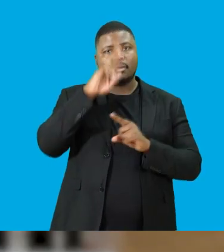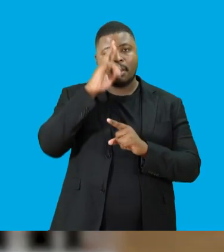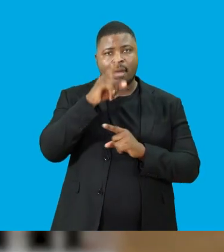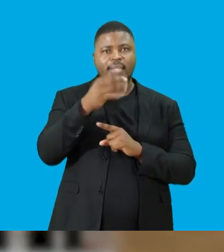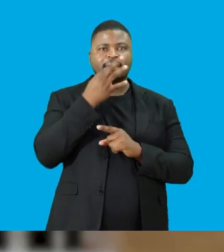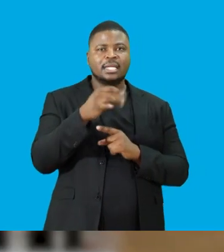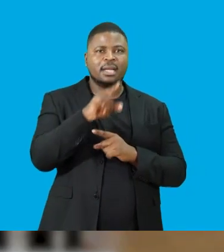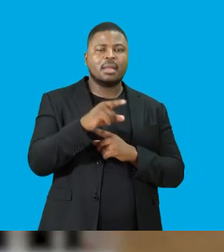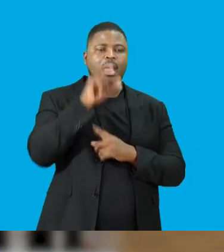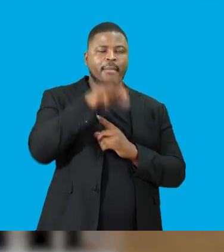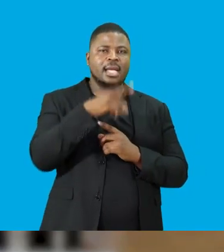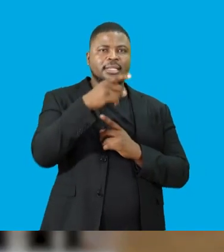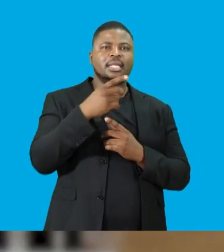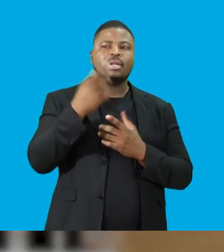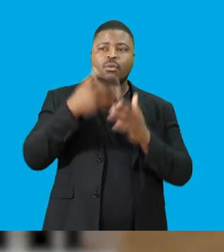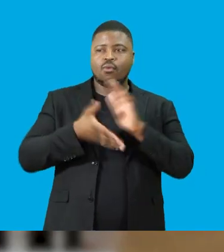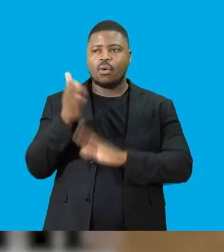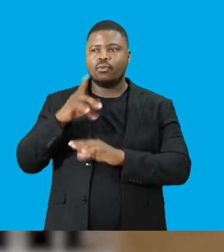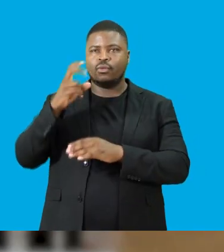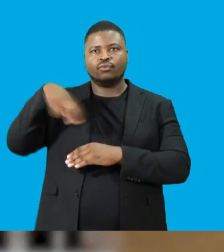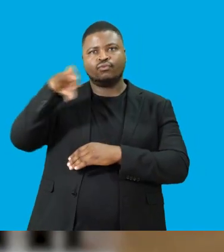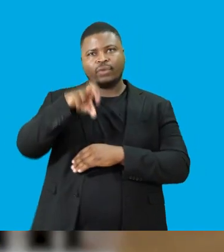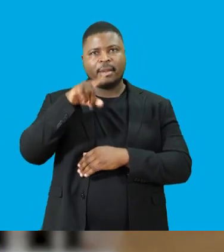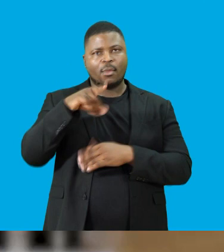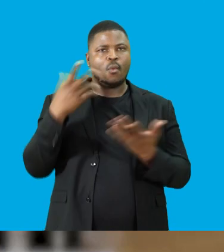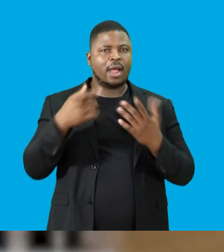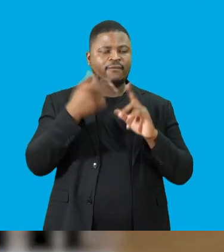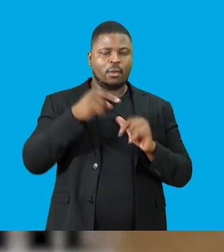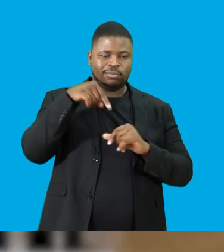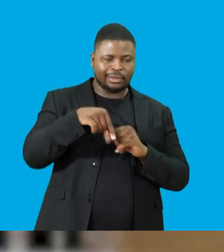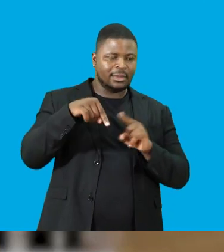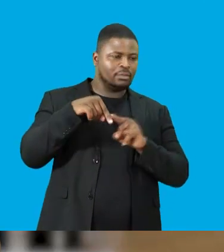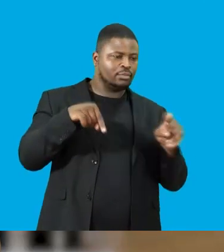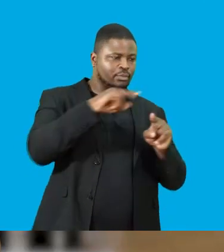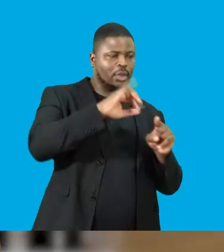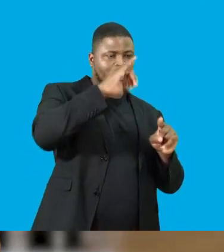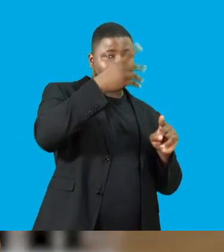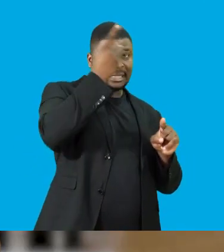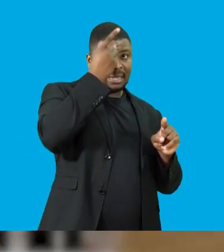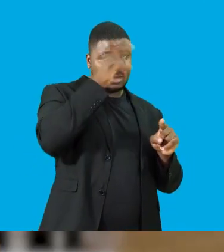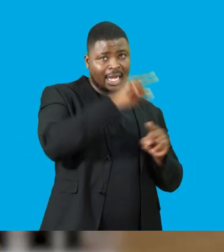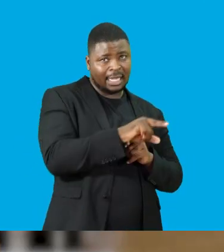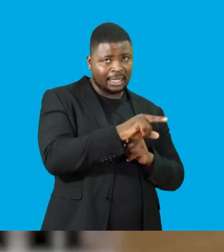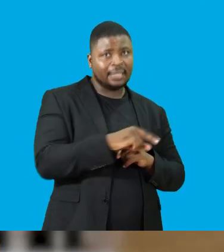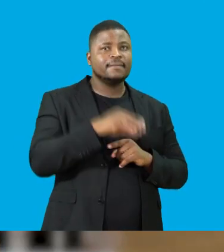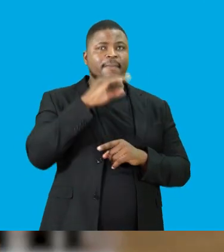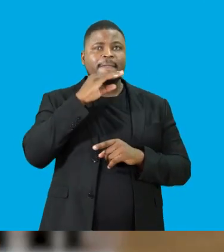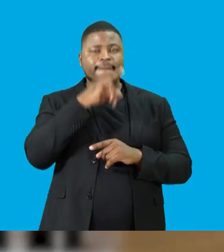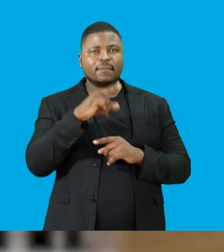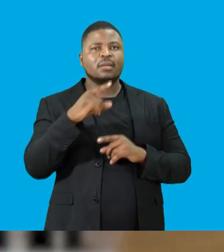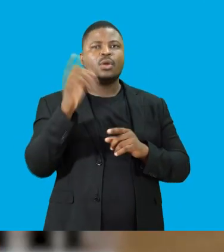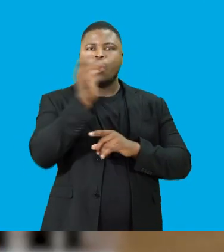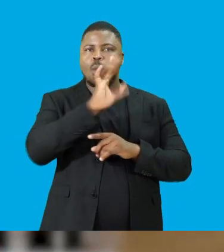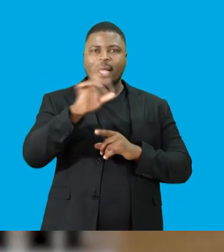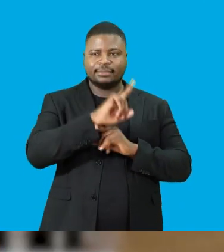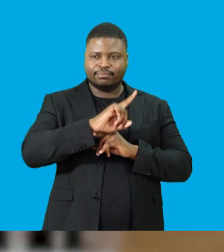is going on a trip from Johannesburg to Durban, and they did not mention anything about returning from that trip, it means it's only